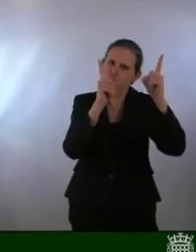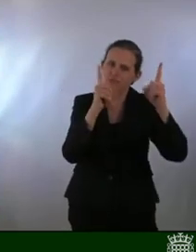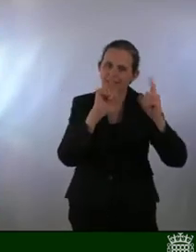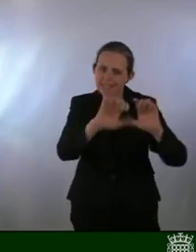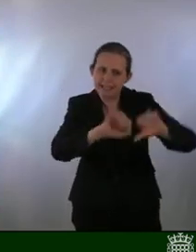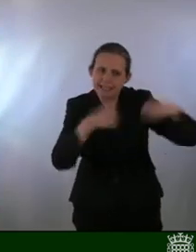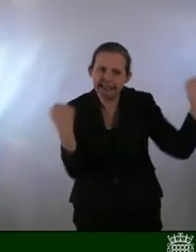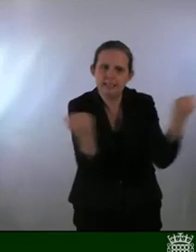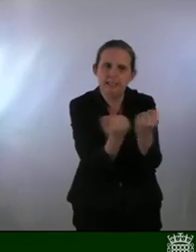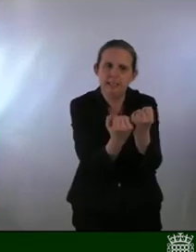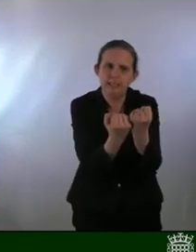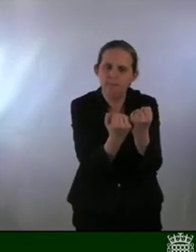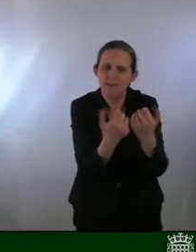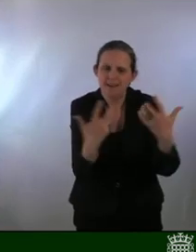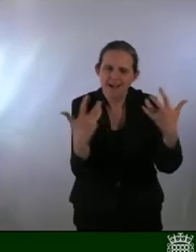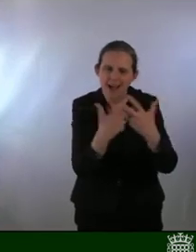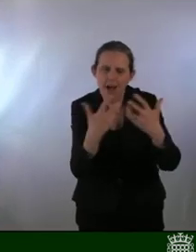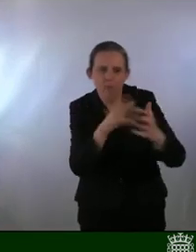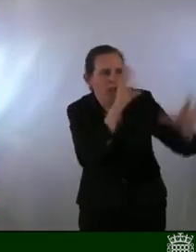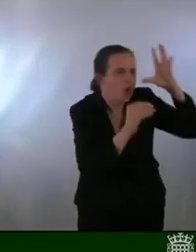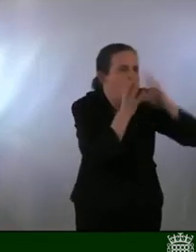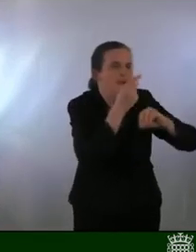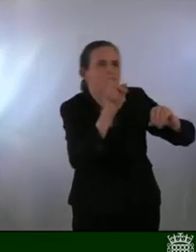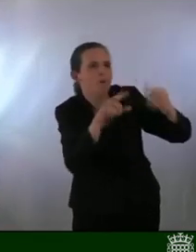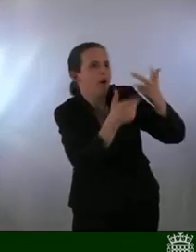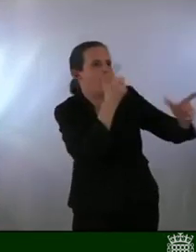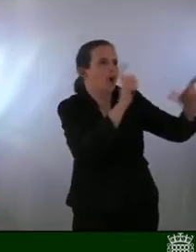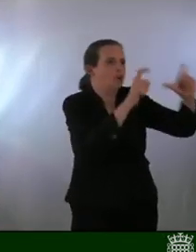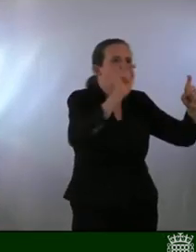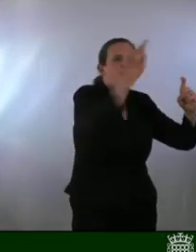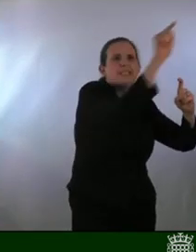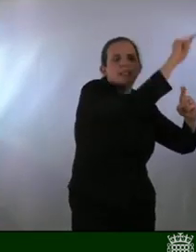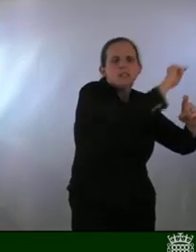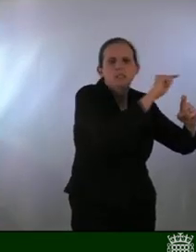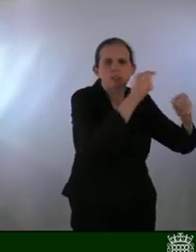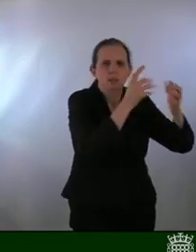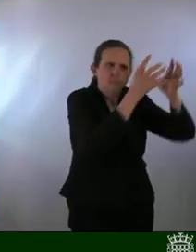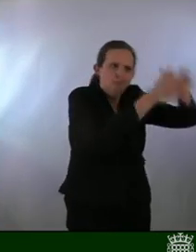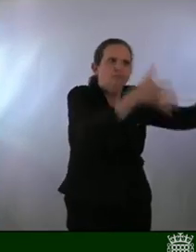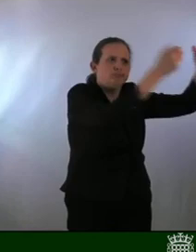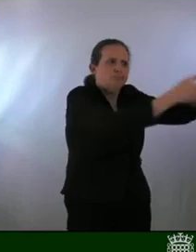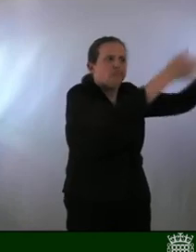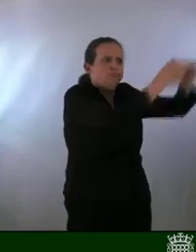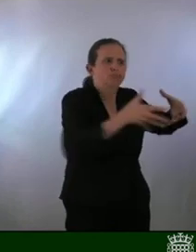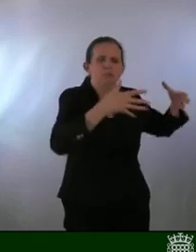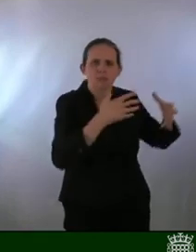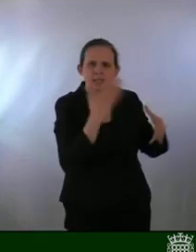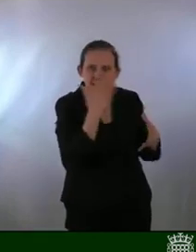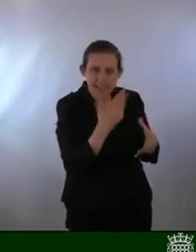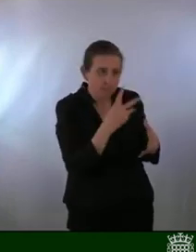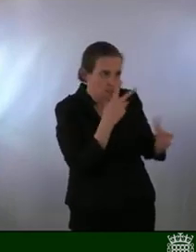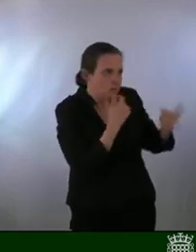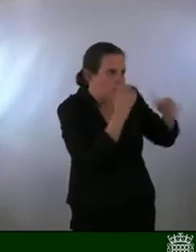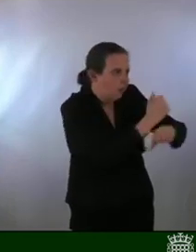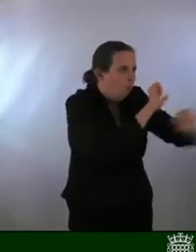working to learn from the experience of other countries that are ahead of us in the curve so that we can see the things that they've done well and the things they haven't done so